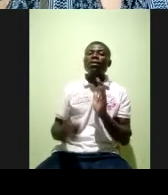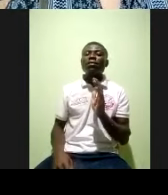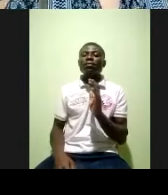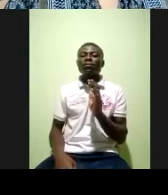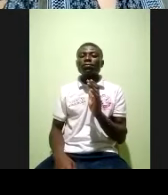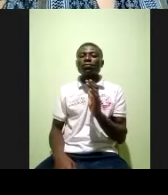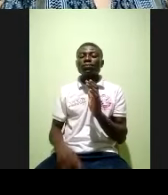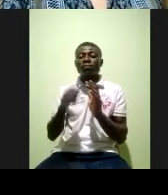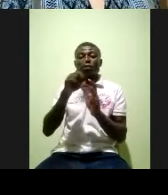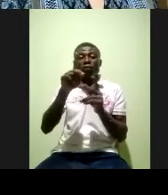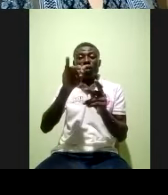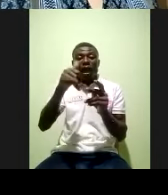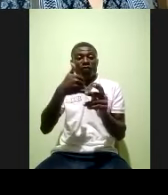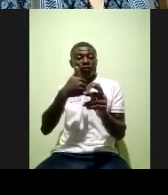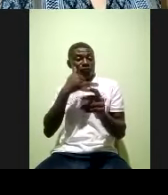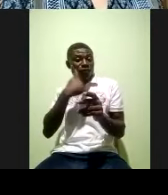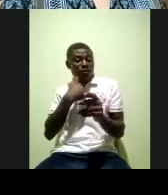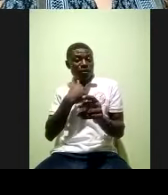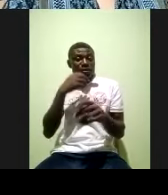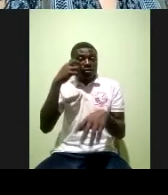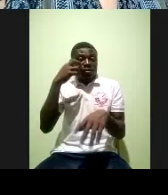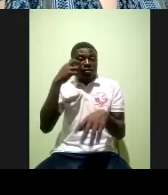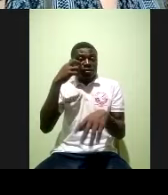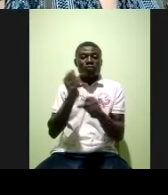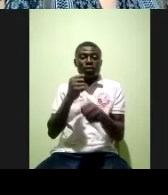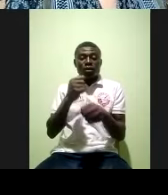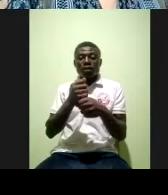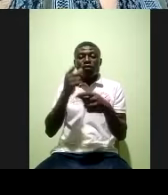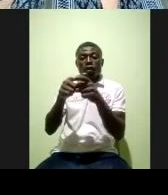Dyslexic people may find it difficult to match letters to sounds